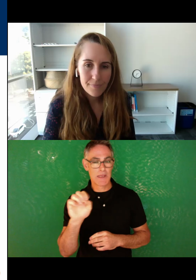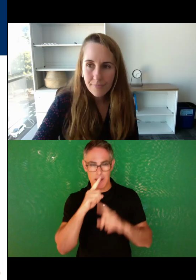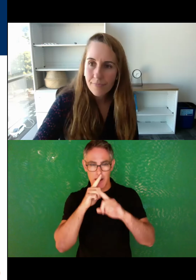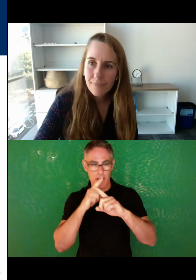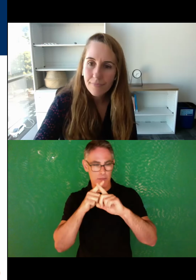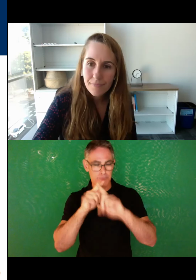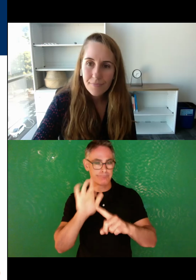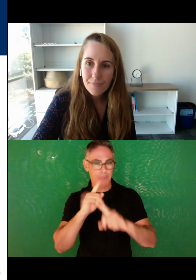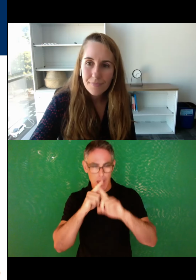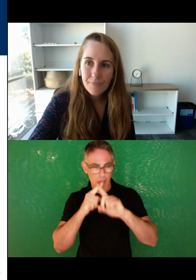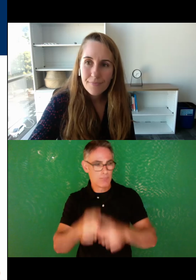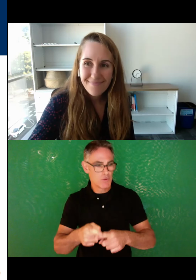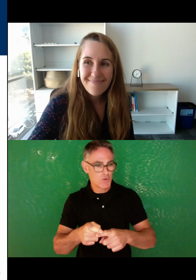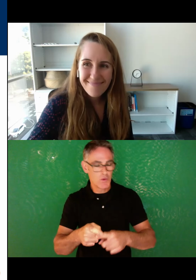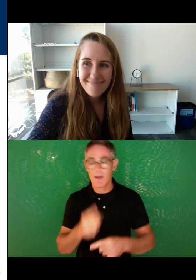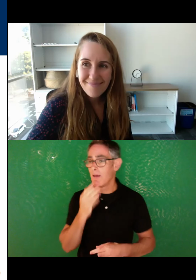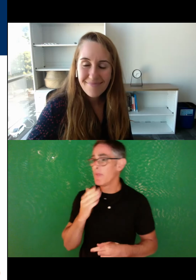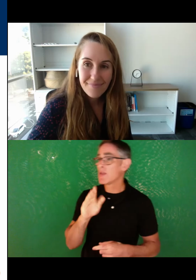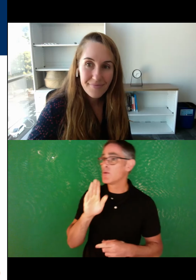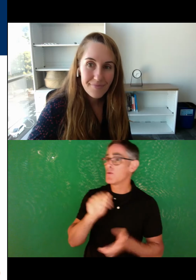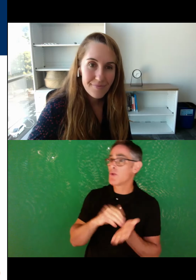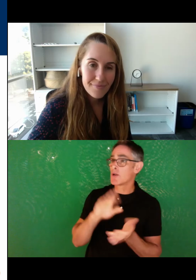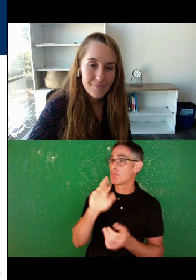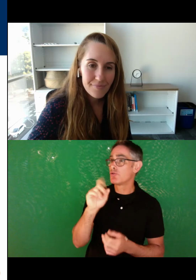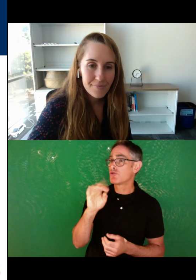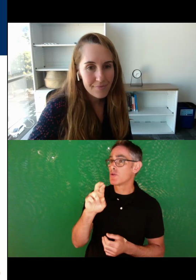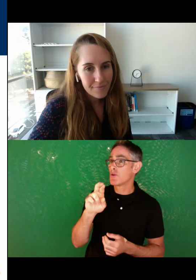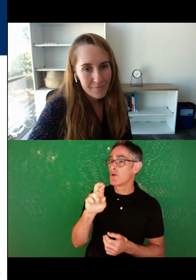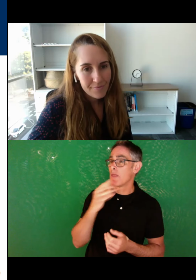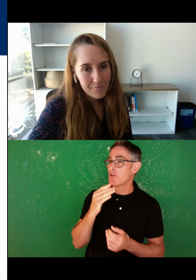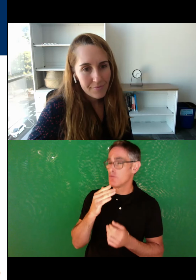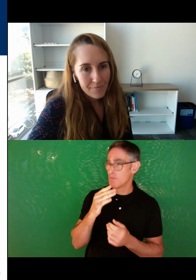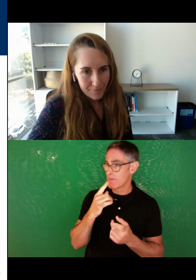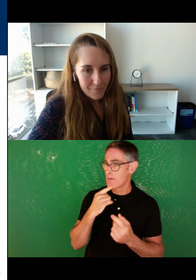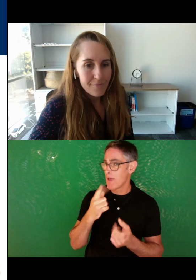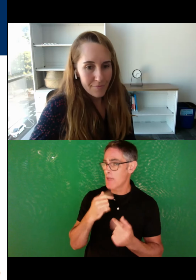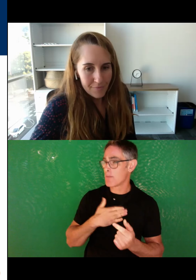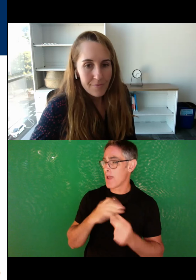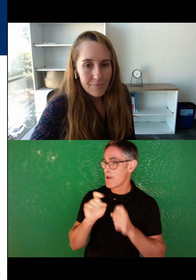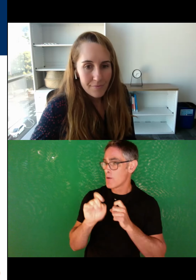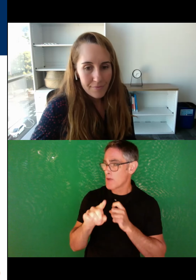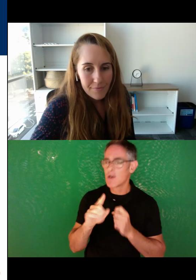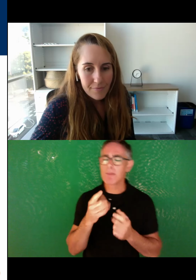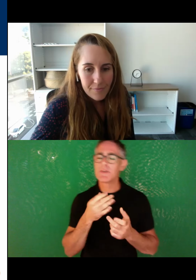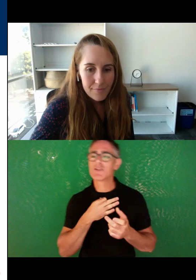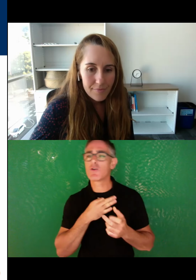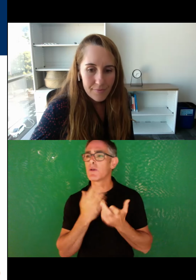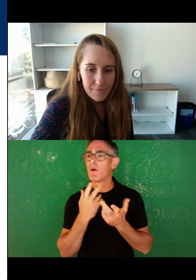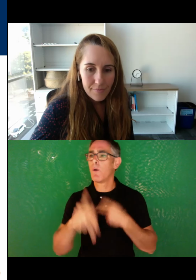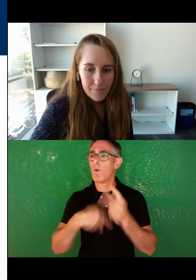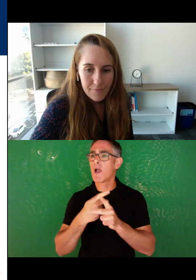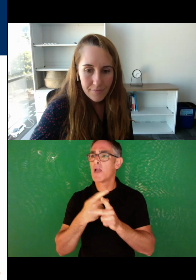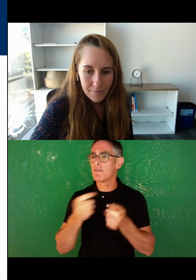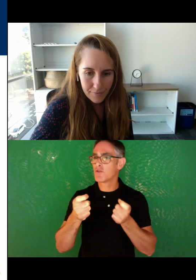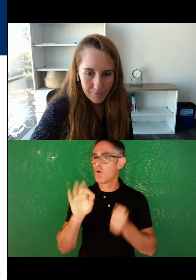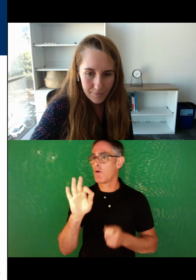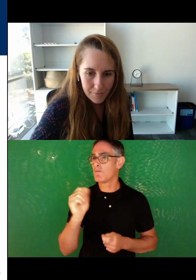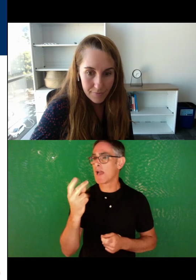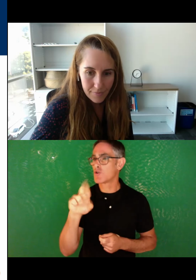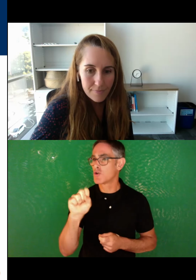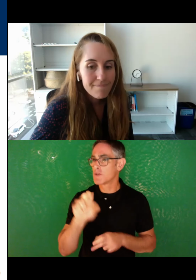Dr. Brewster. Thank you for taking my question. I was just curious what kinds of control factors you were using, like in terms of rural